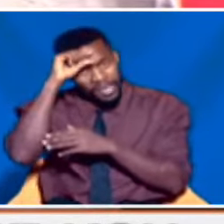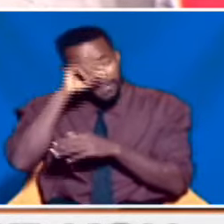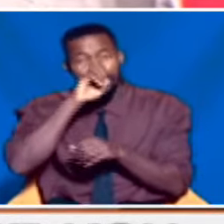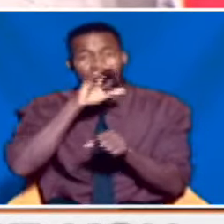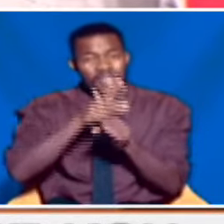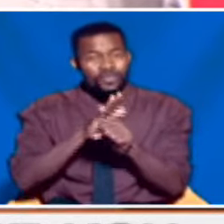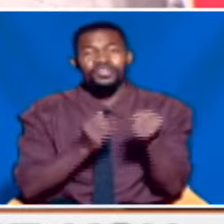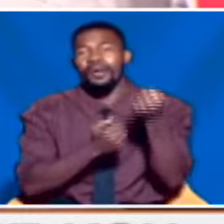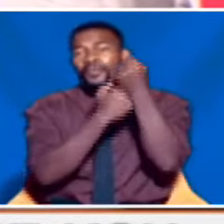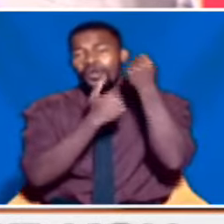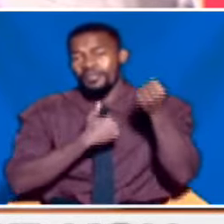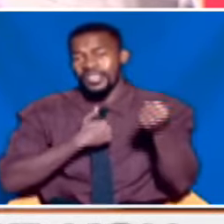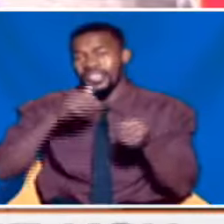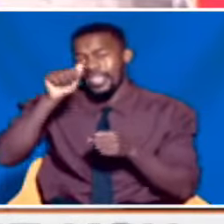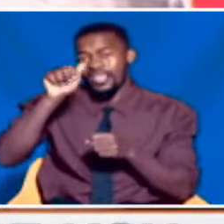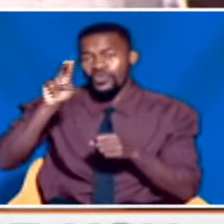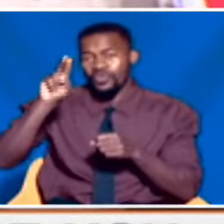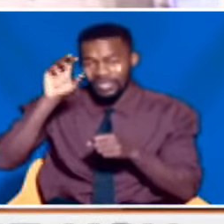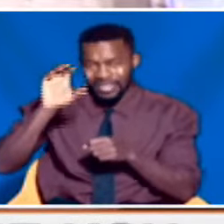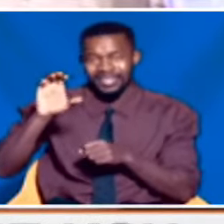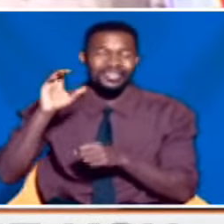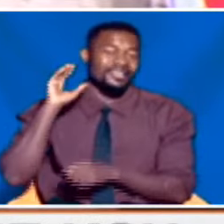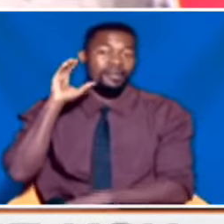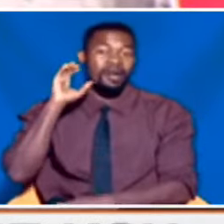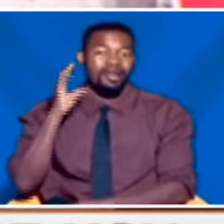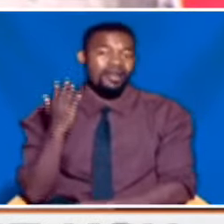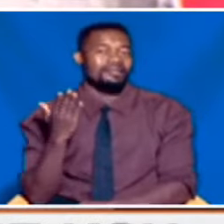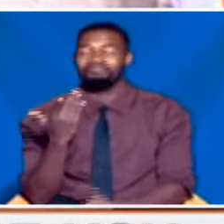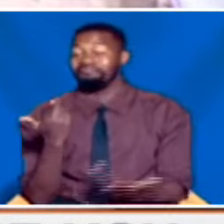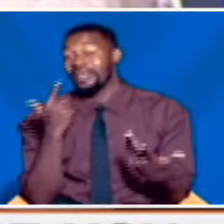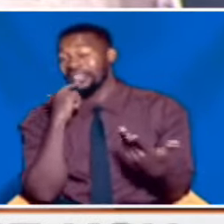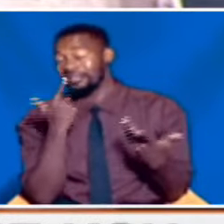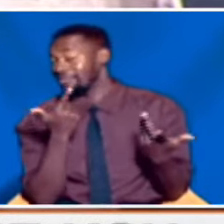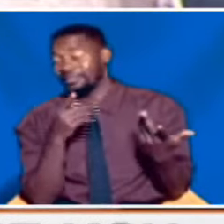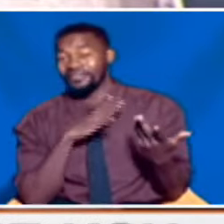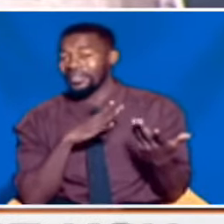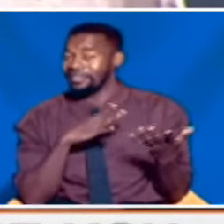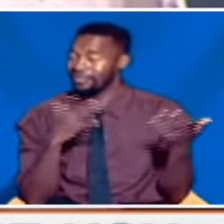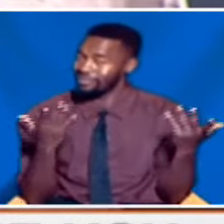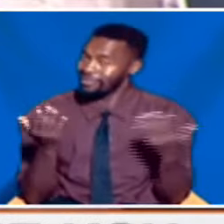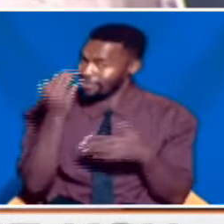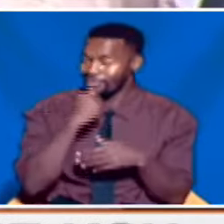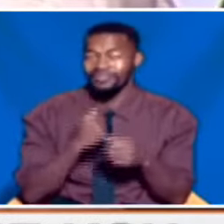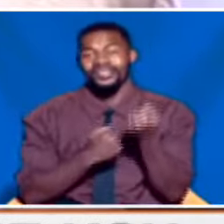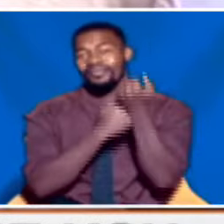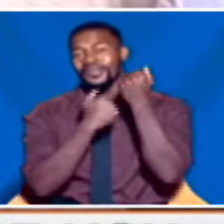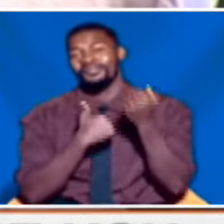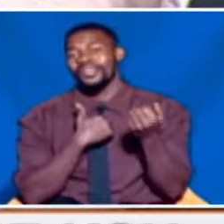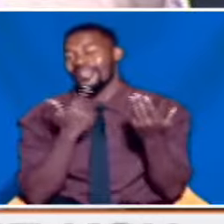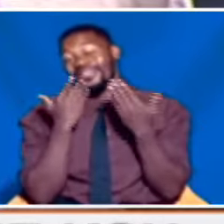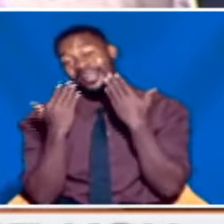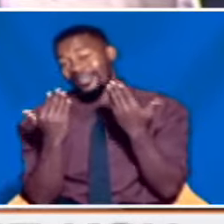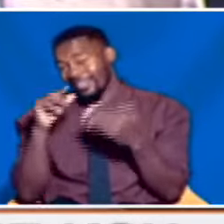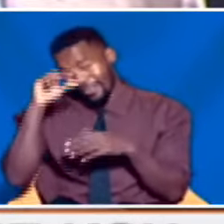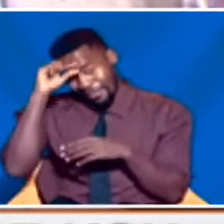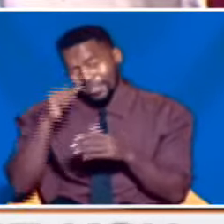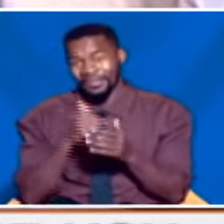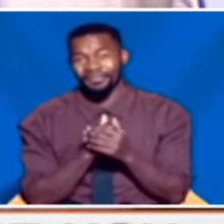bid for AU. And I said, Hewala. I thanked them.